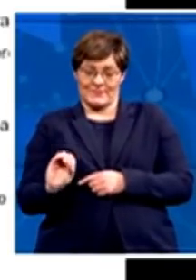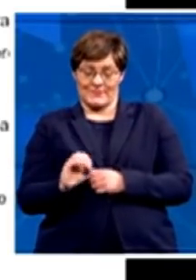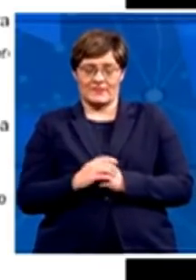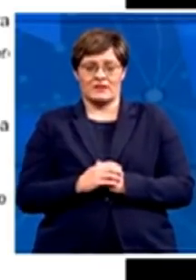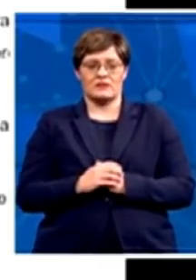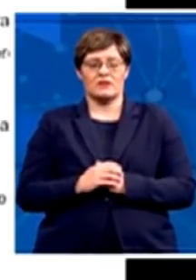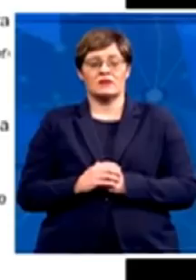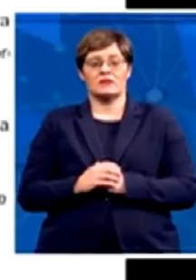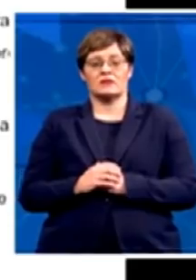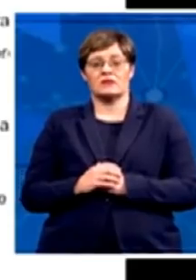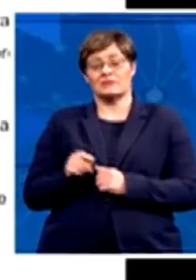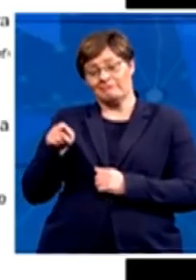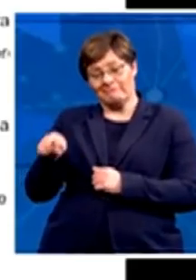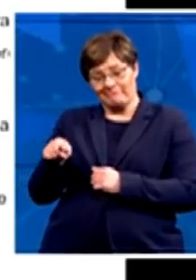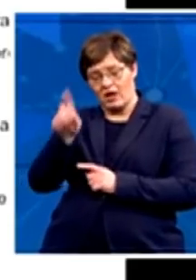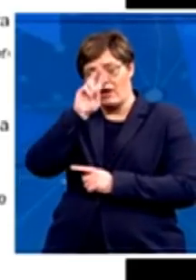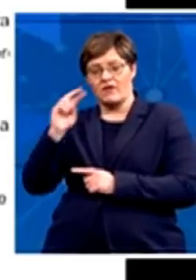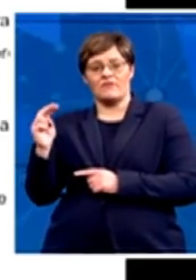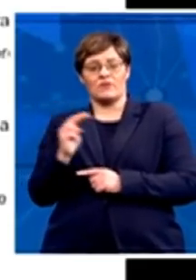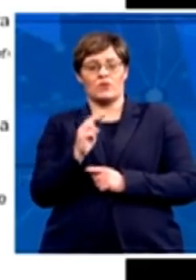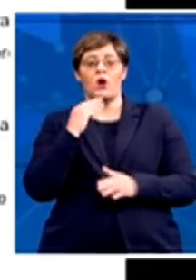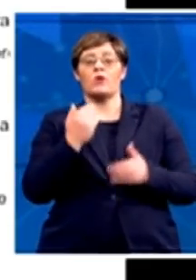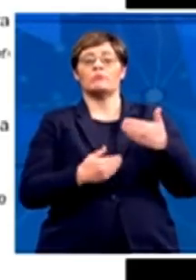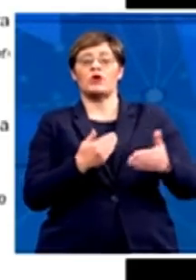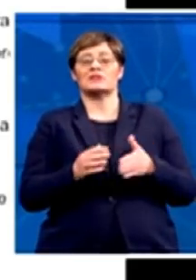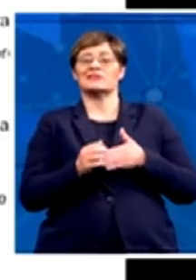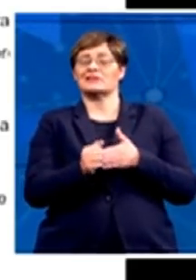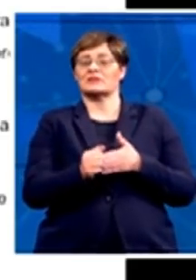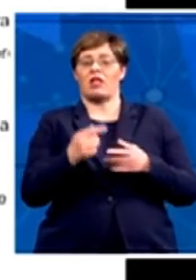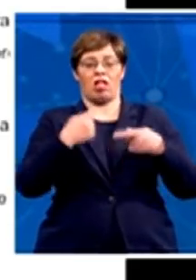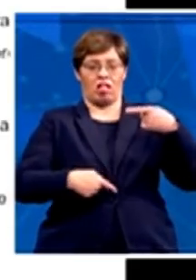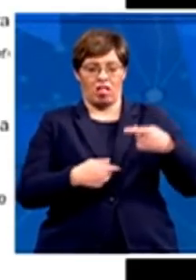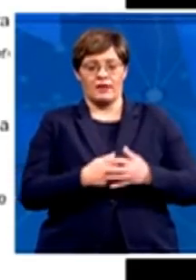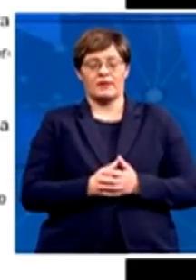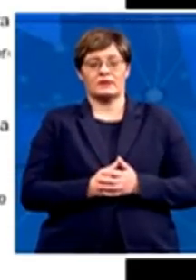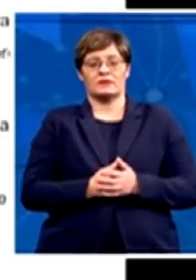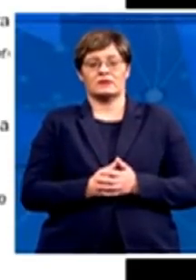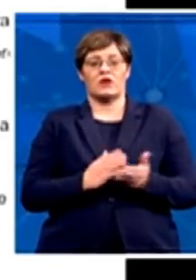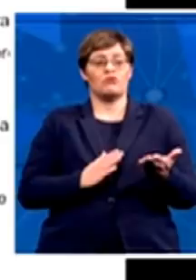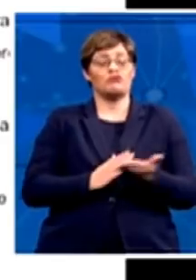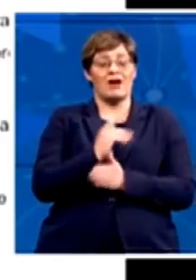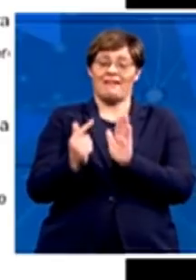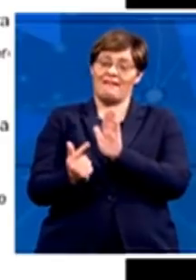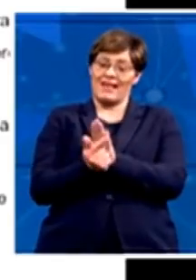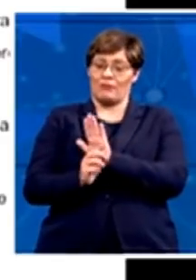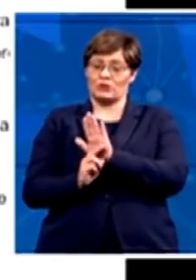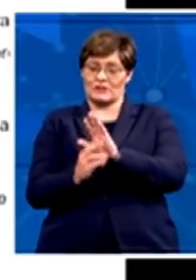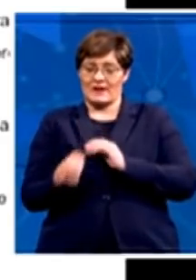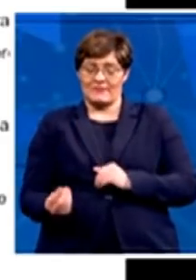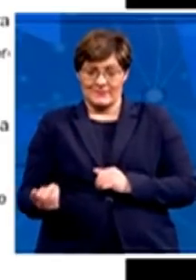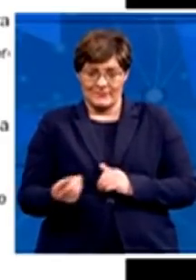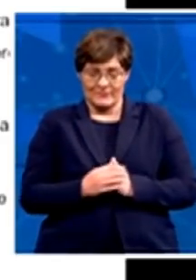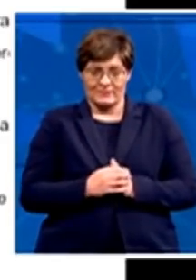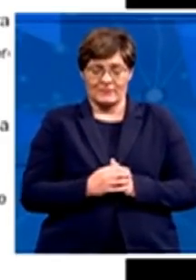was procedural irrationality, the right to legal representation. The rules don't allow her legal representative